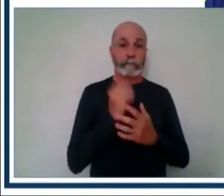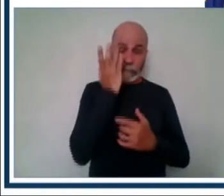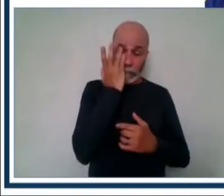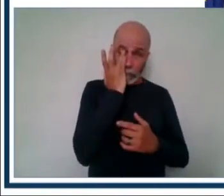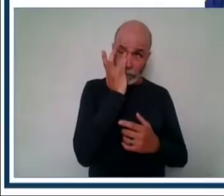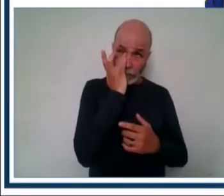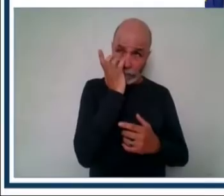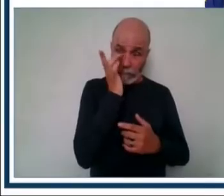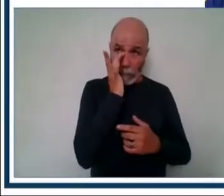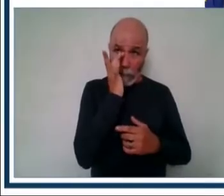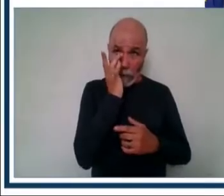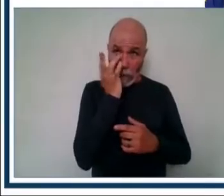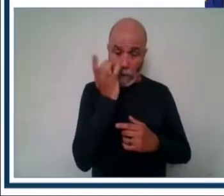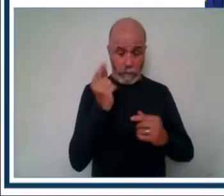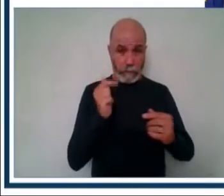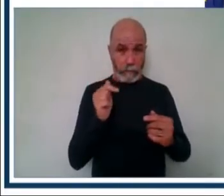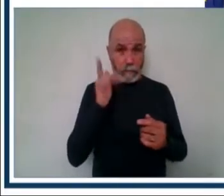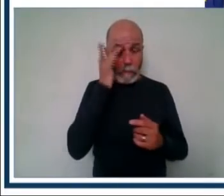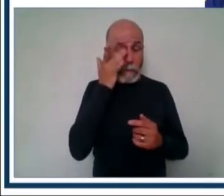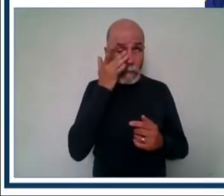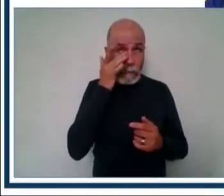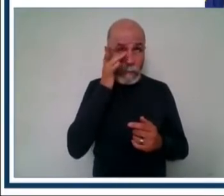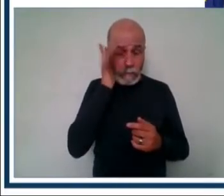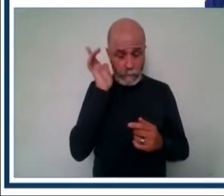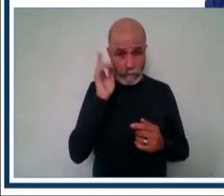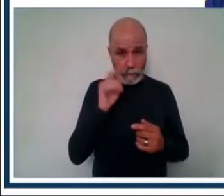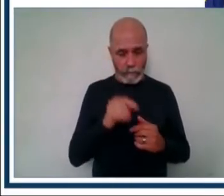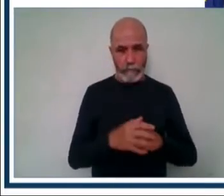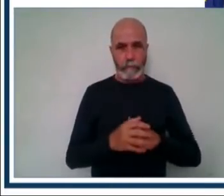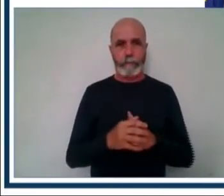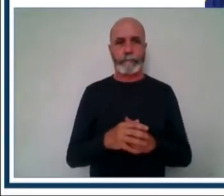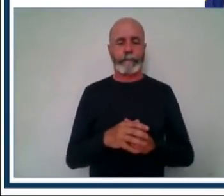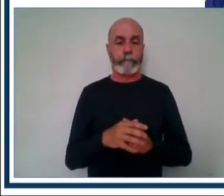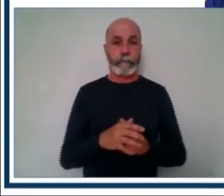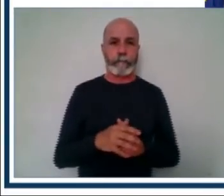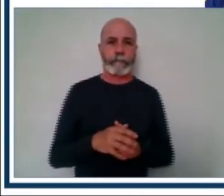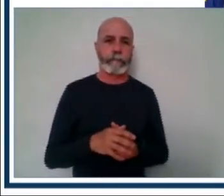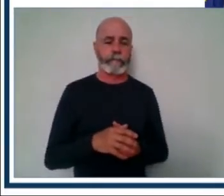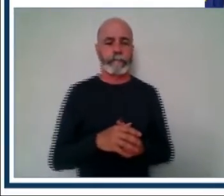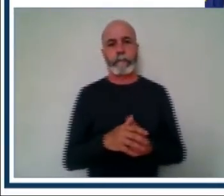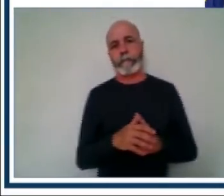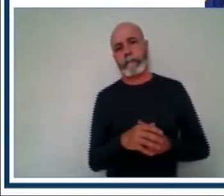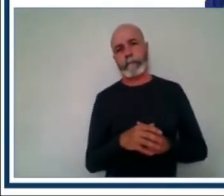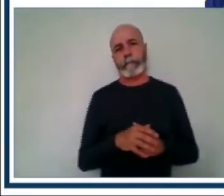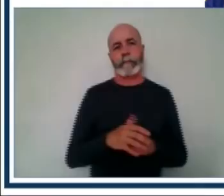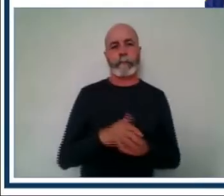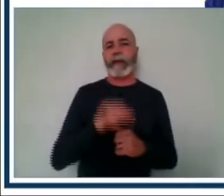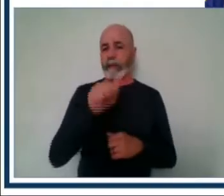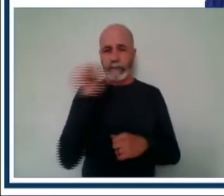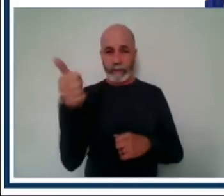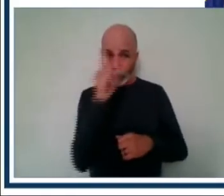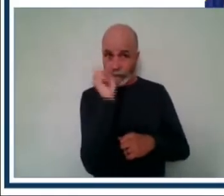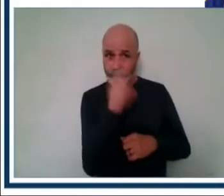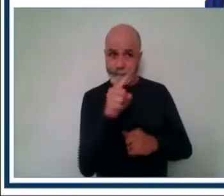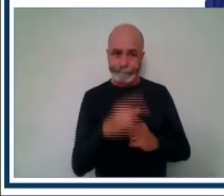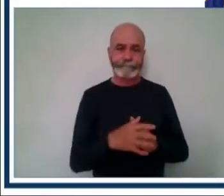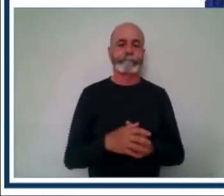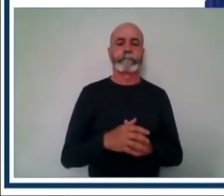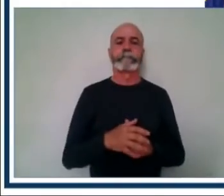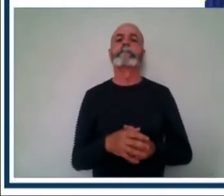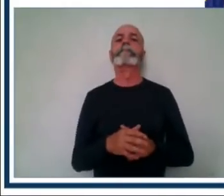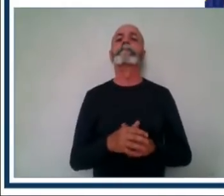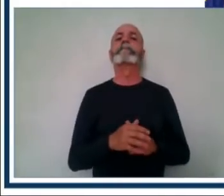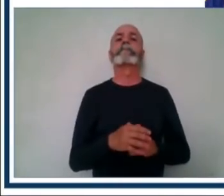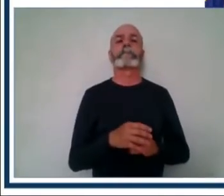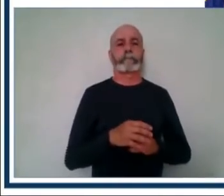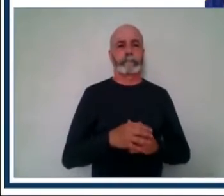Good afternoon. Dr. Strang, under the new restrictions, people can walk into NSLC,